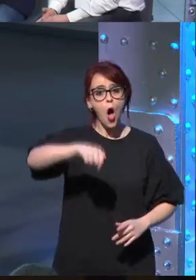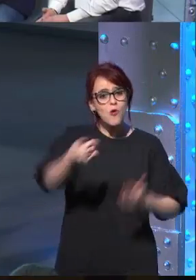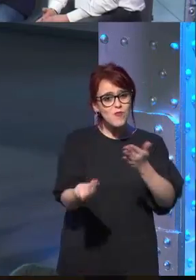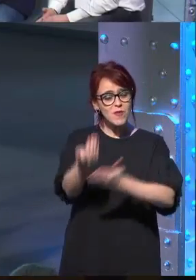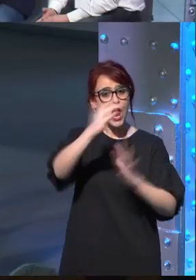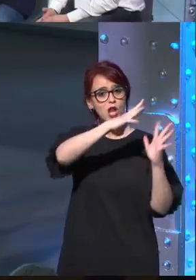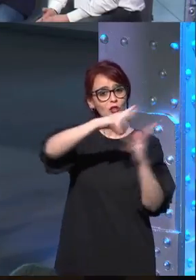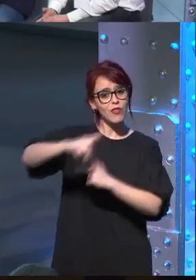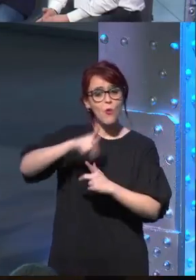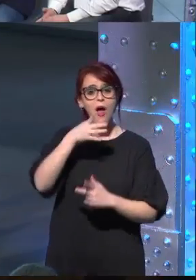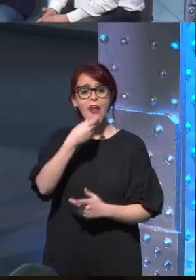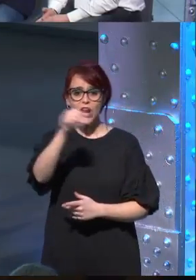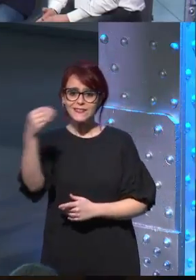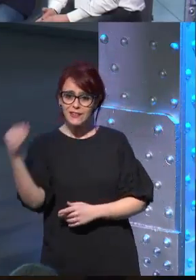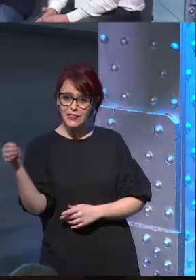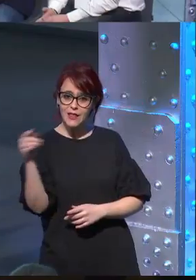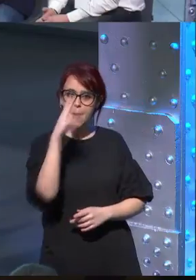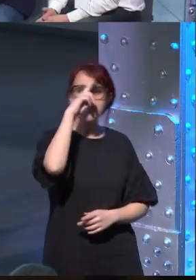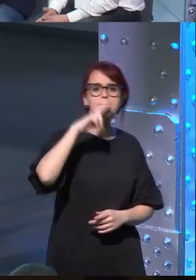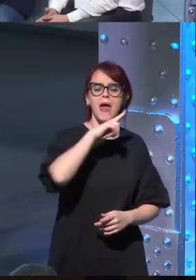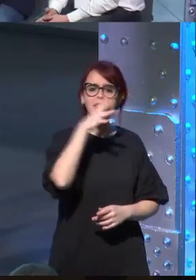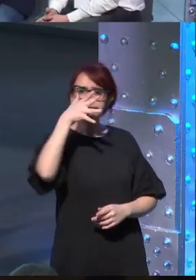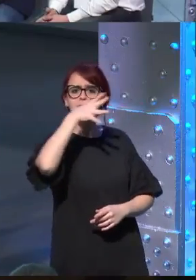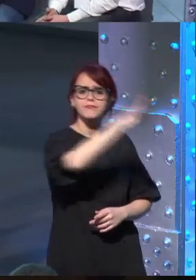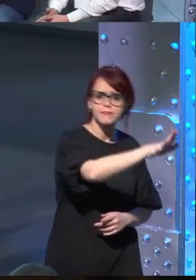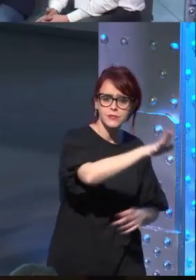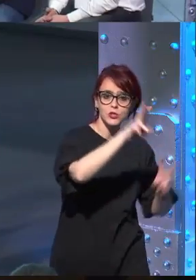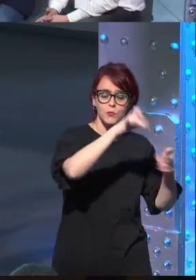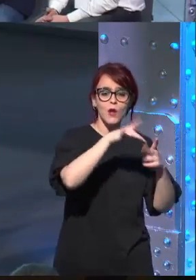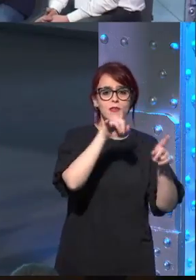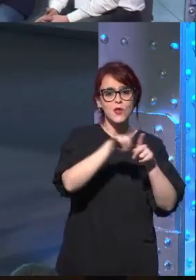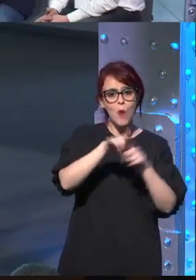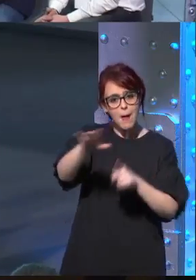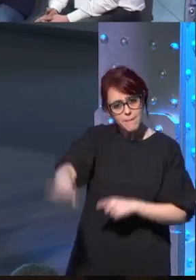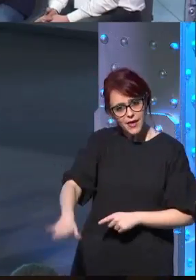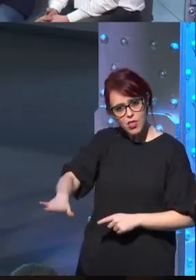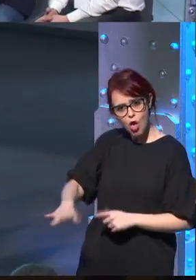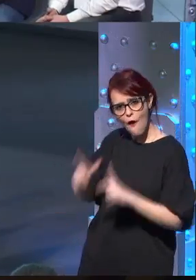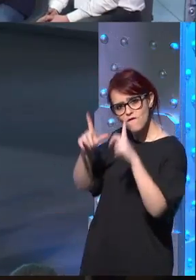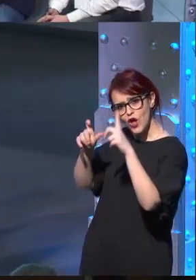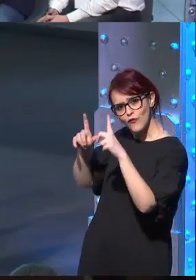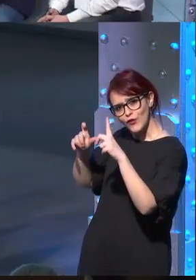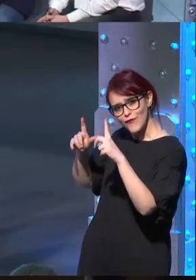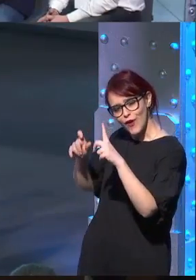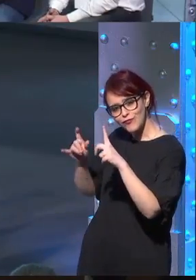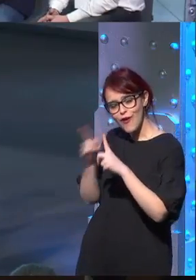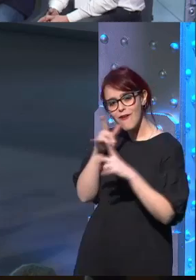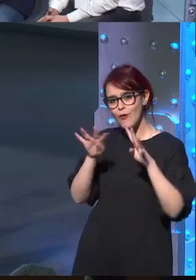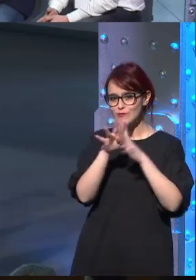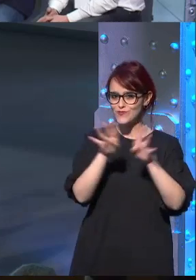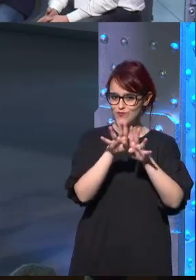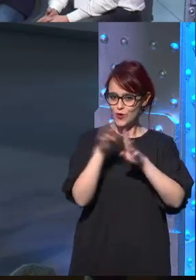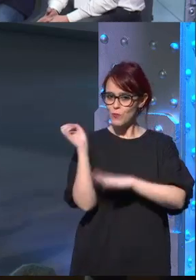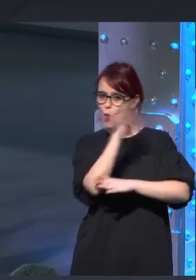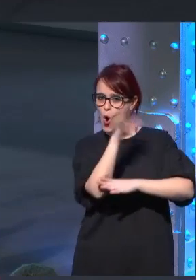news about a teenager that has claimed against her parents because of uploading so many pictures of him